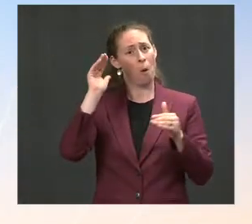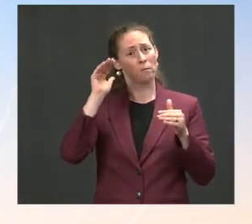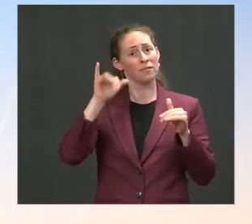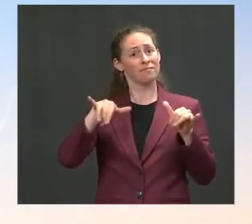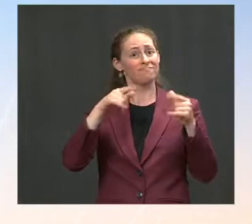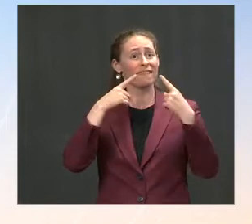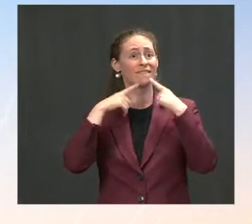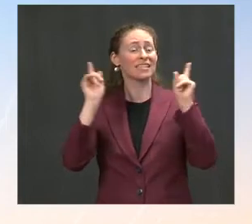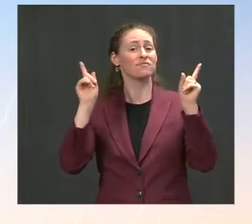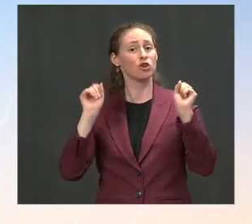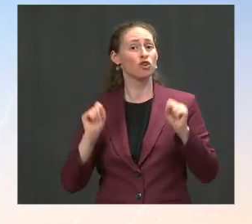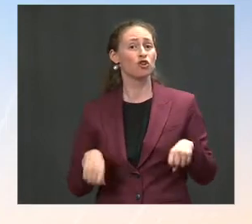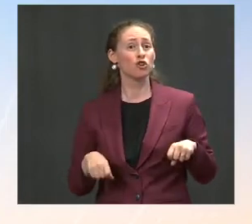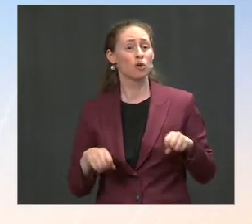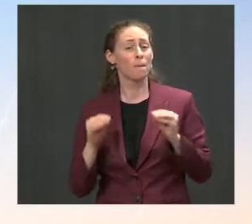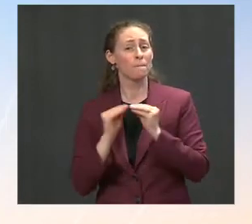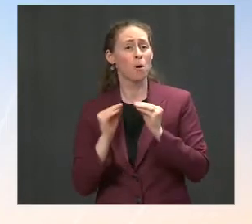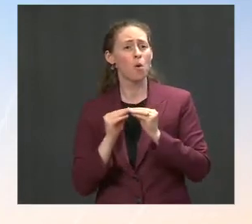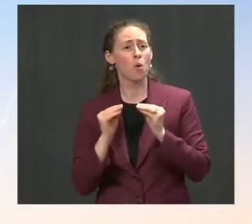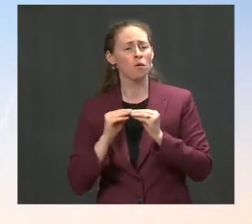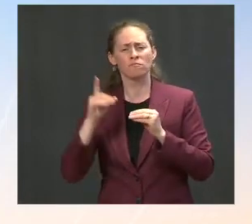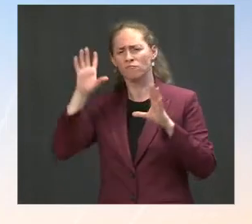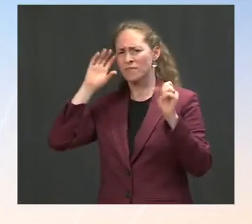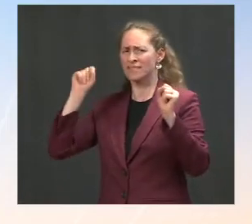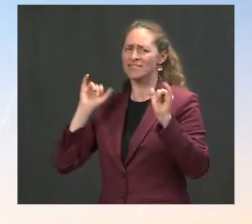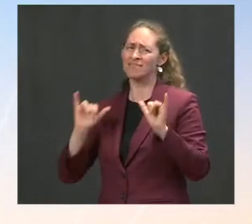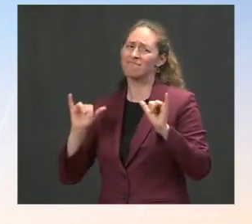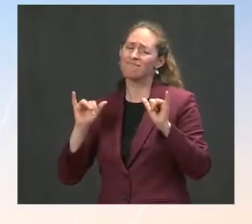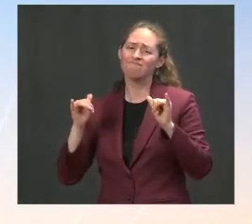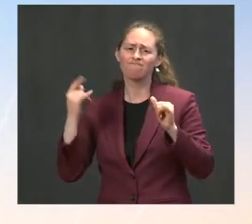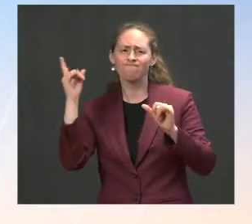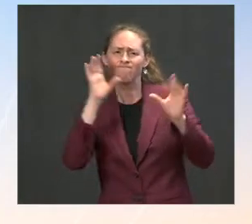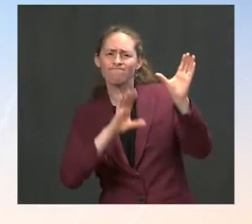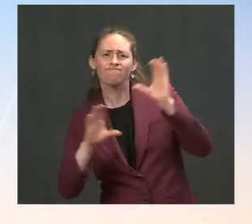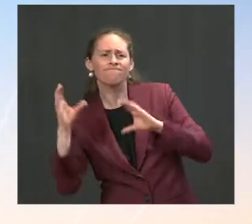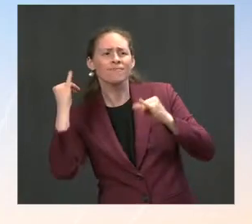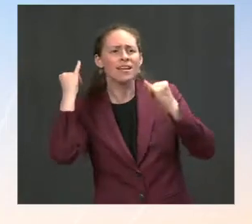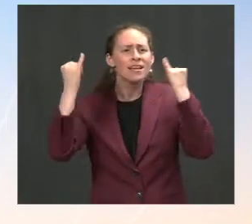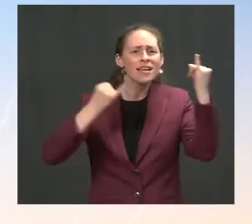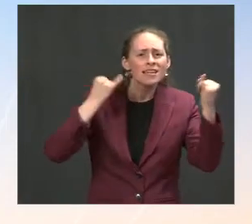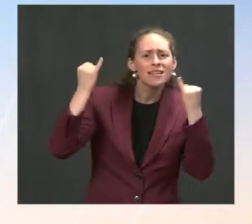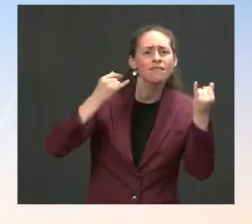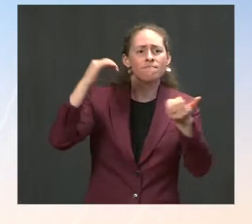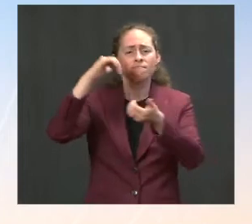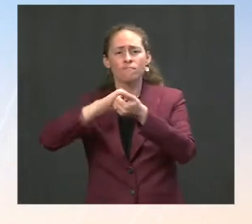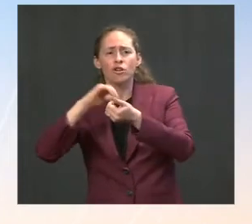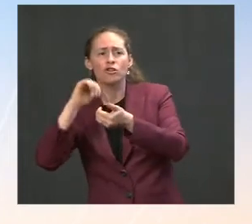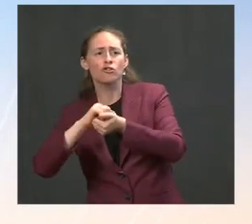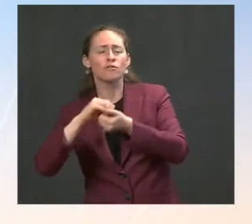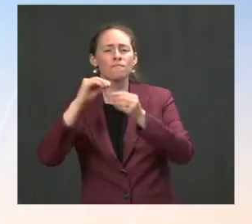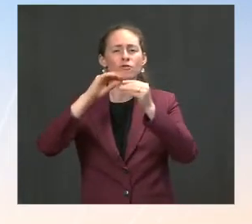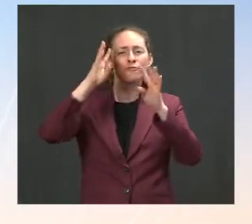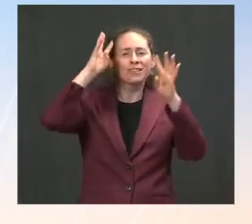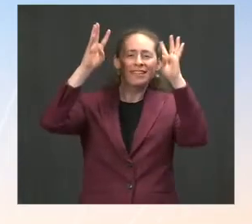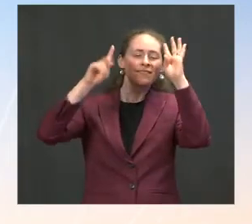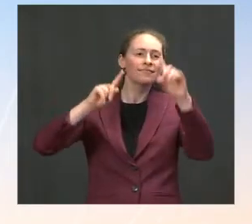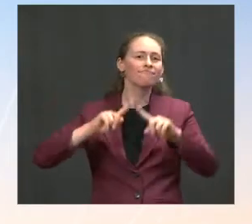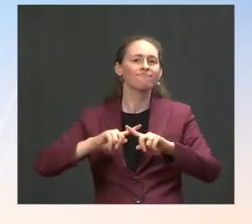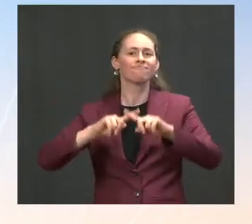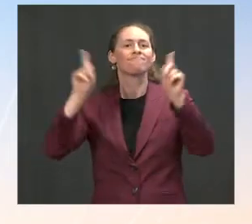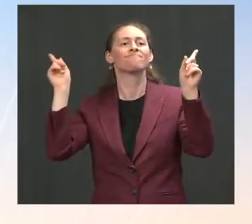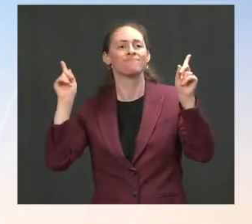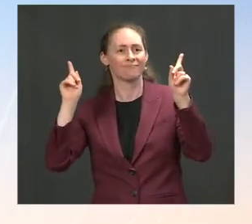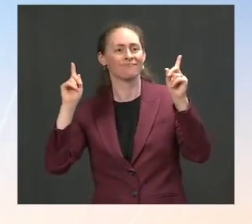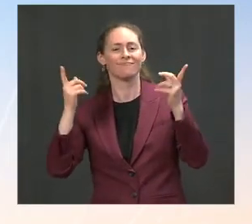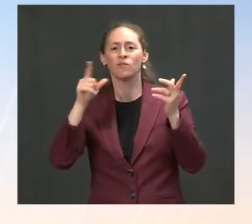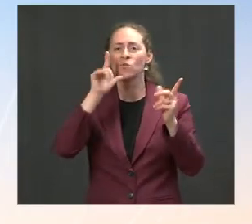be, and he'll continue to do that. And we'll continue to look to partner with more voices and more creative, well-known individuals